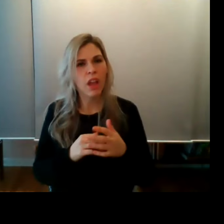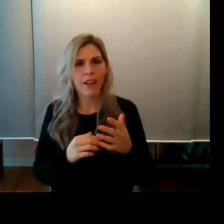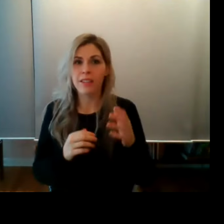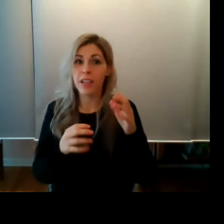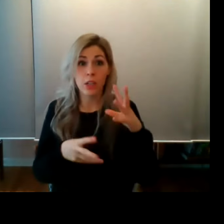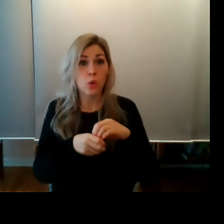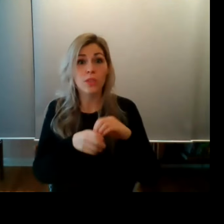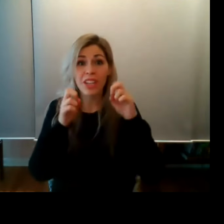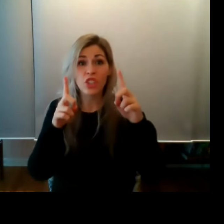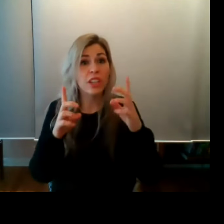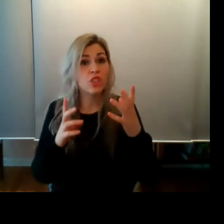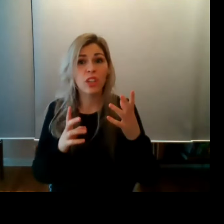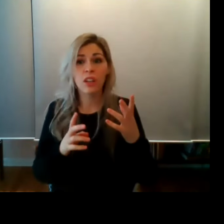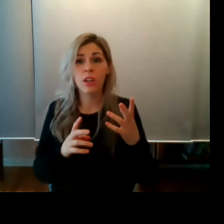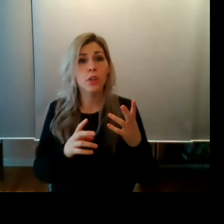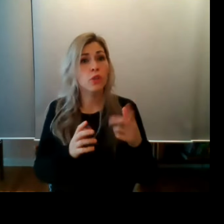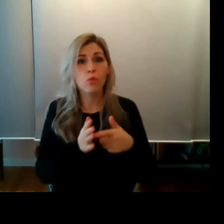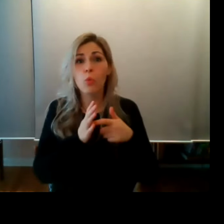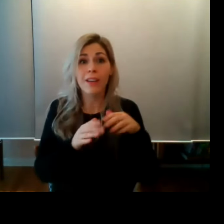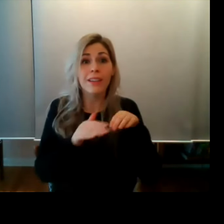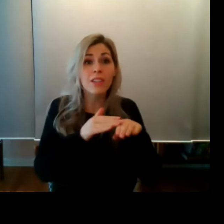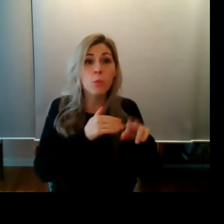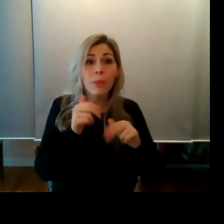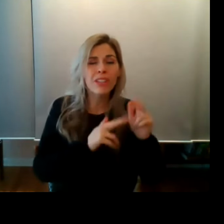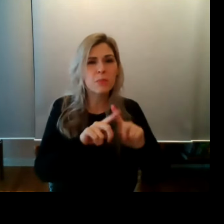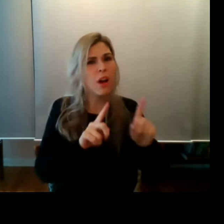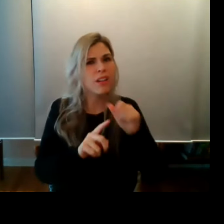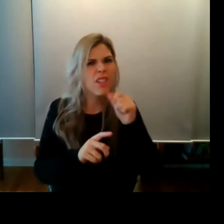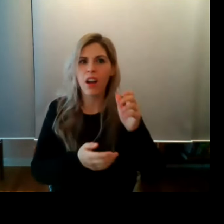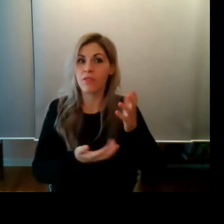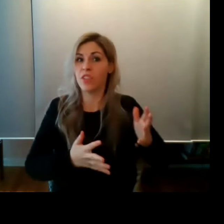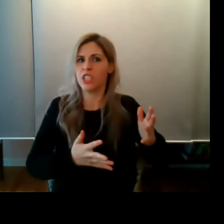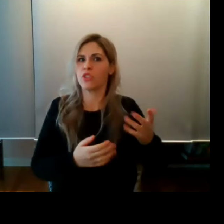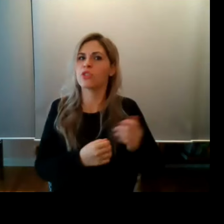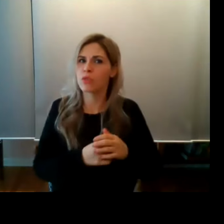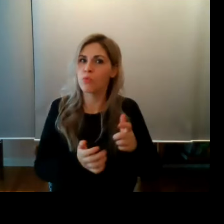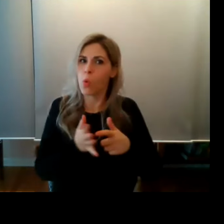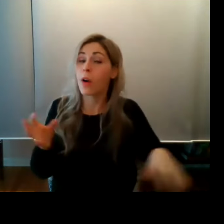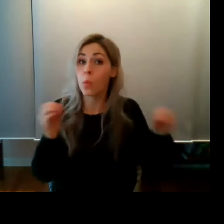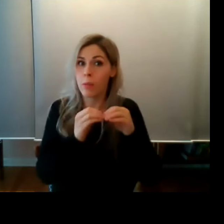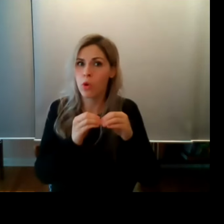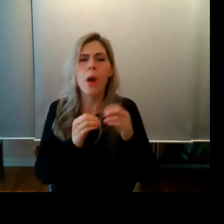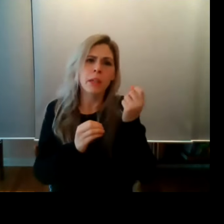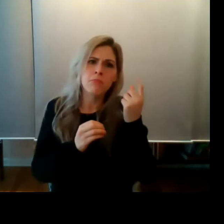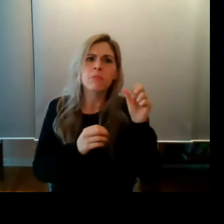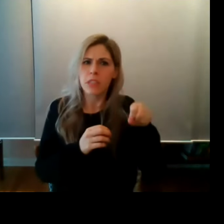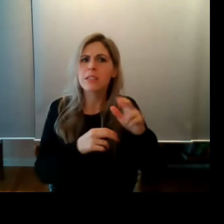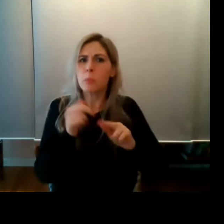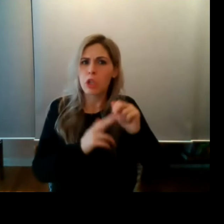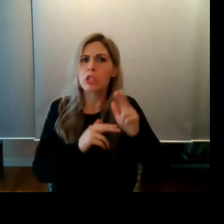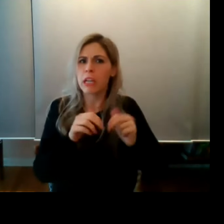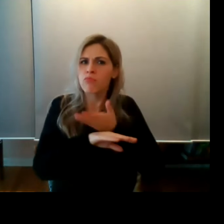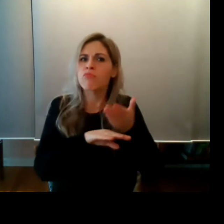through accessible buildings and equipments, even though these are very important items within the realm of